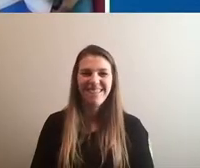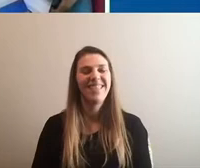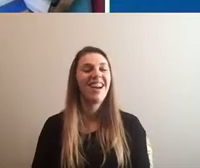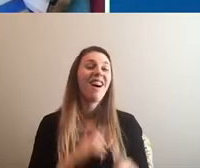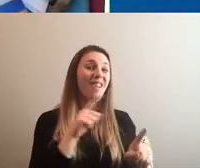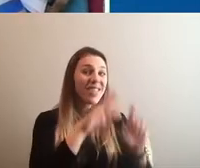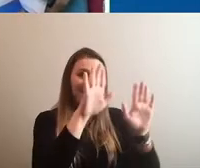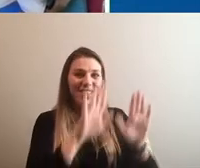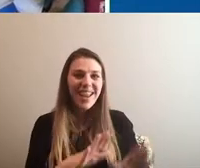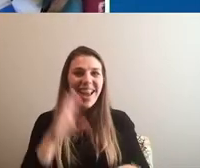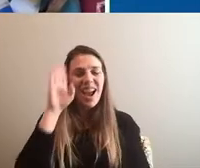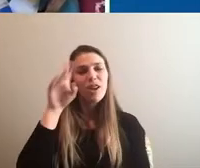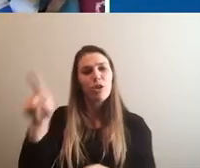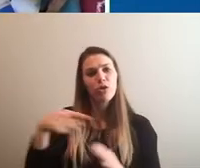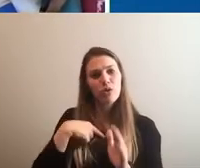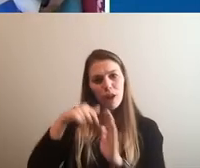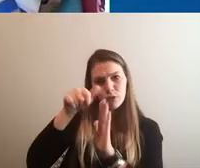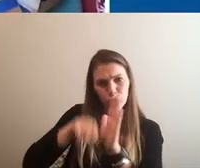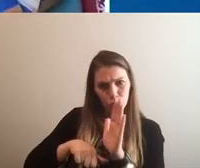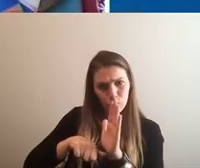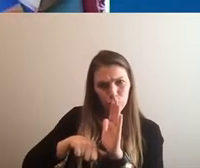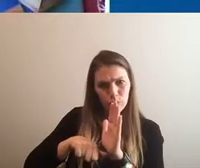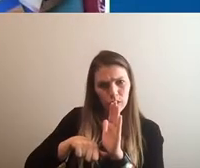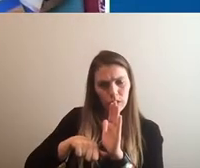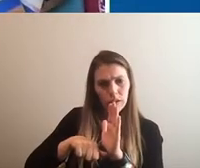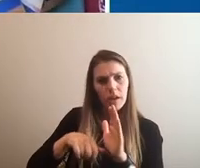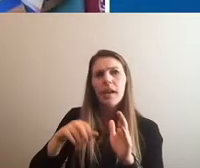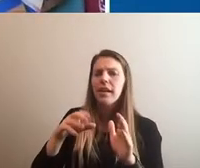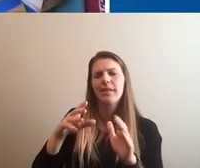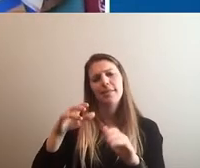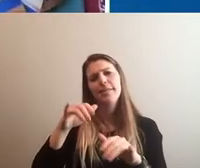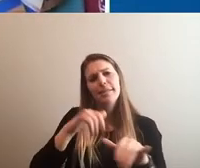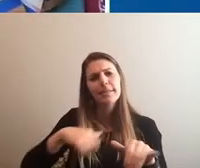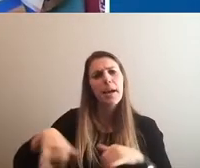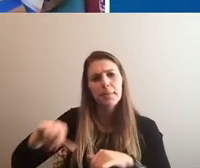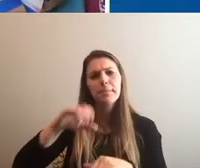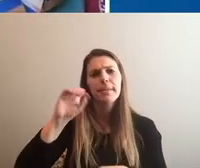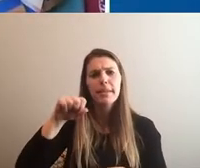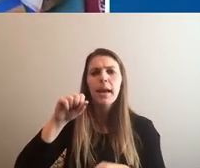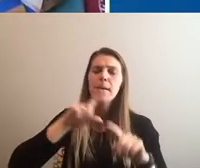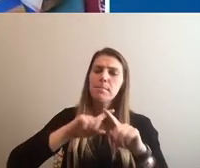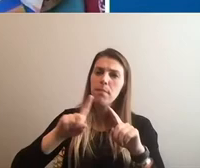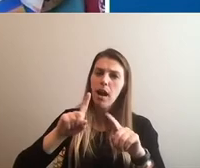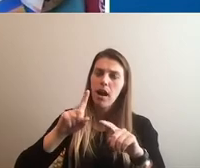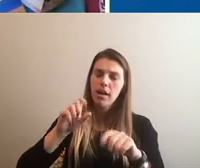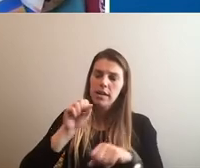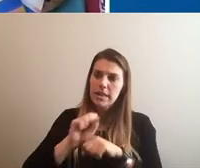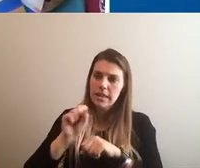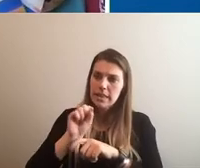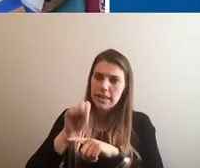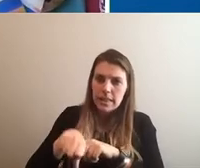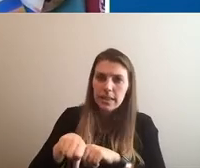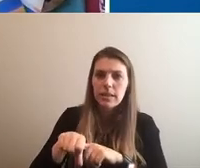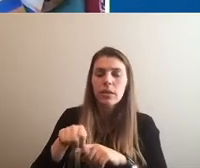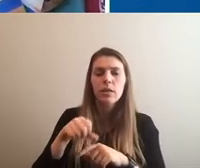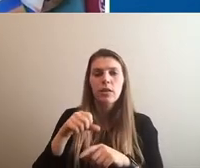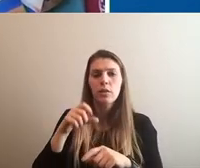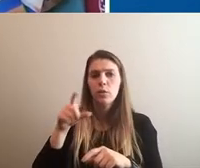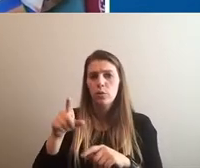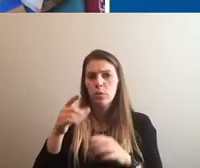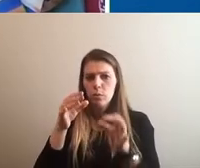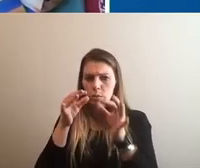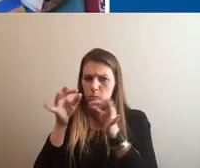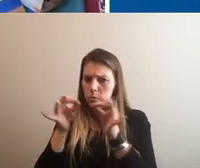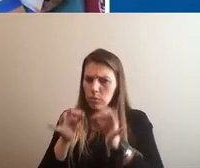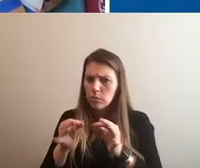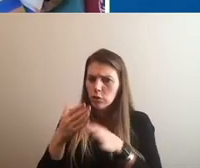I know she had surgery. Again, it's not uncommon, but it took a little effort to get through it. Can you get some of those details and